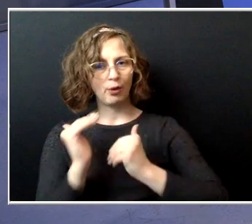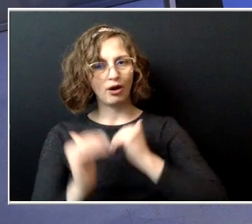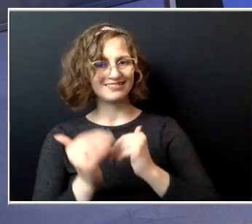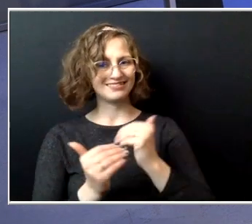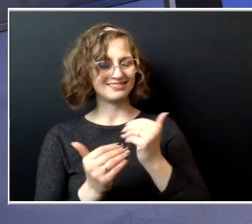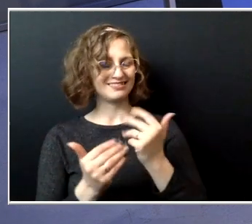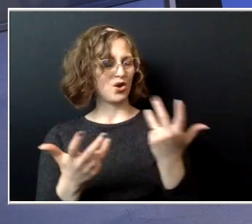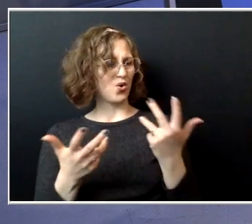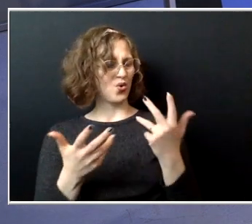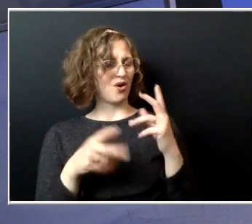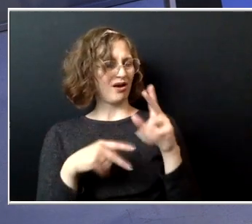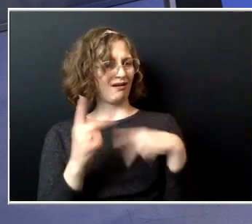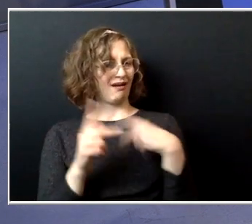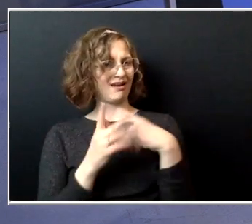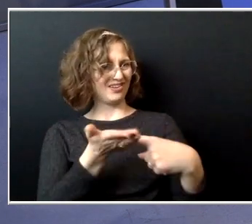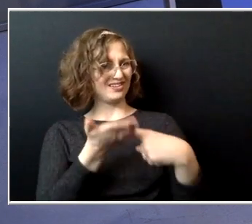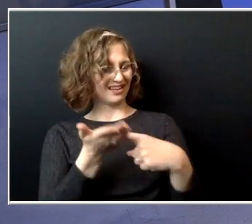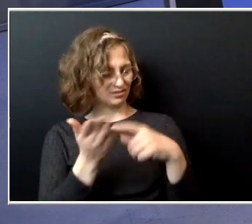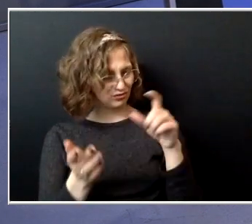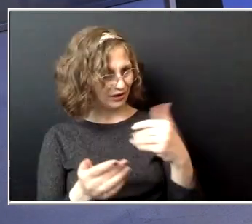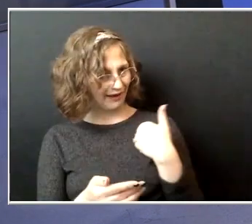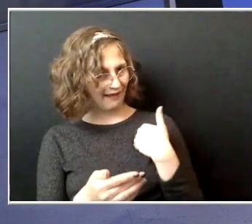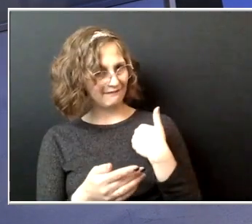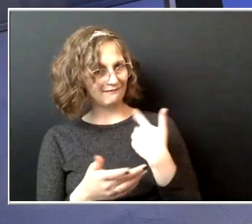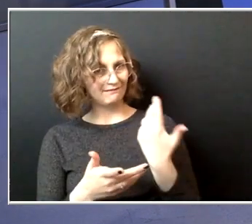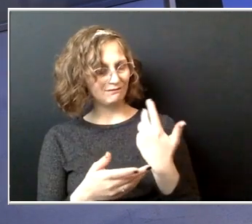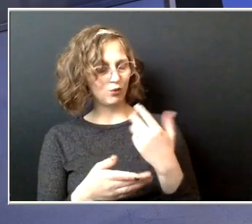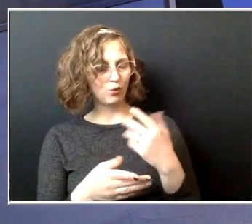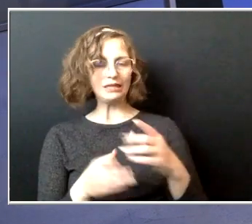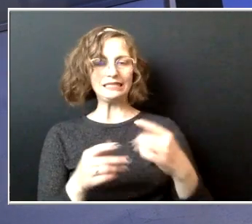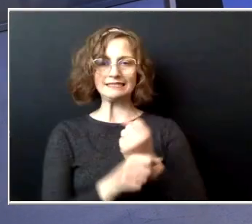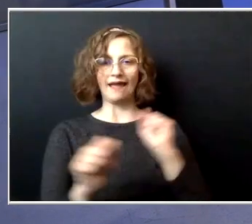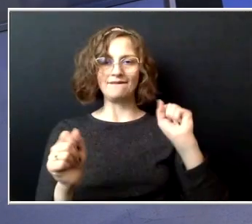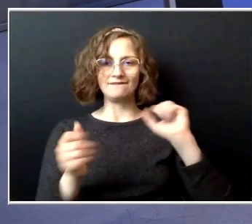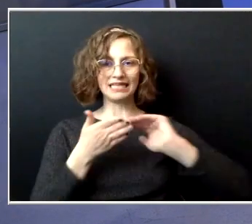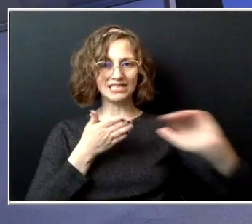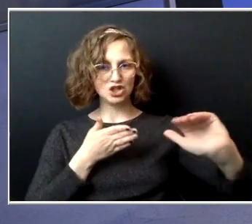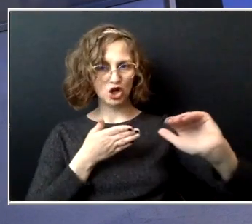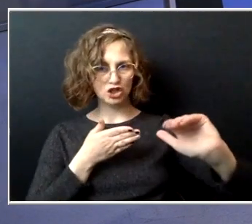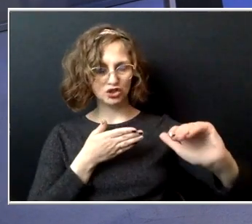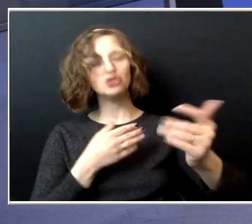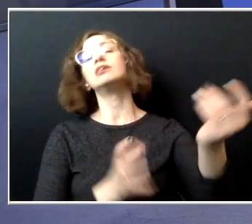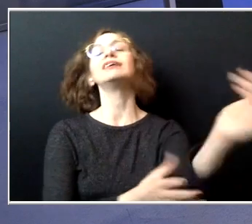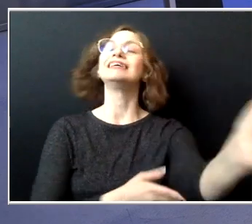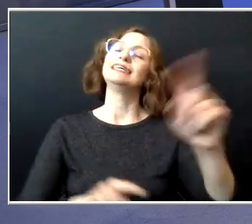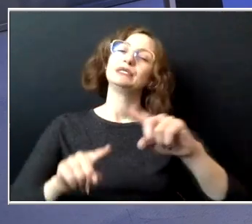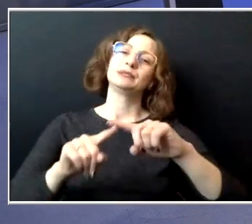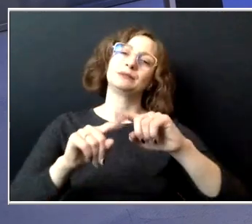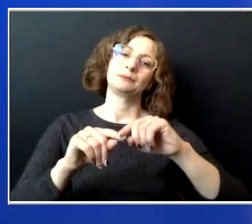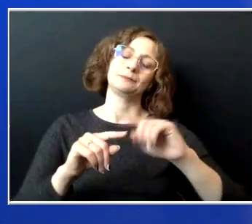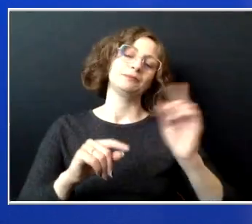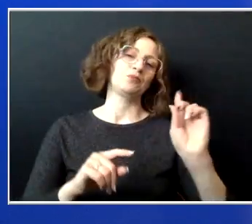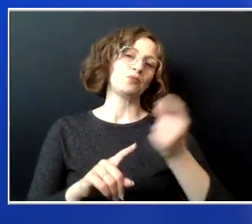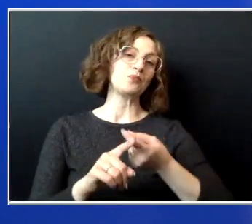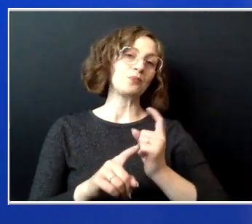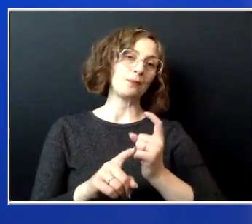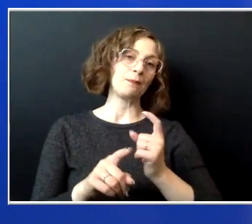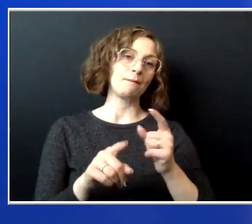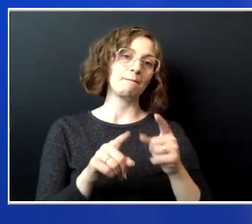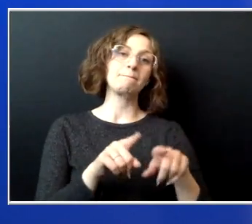safe after a delivery? Well, I think it depends on where the patient's coming from, and perhaps what their